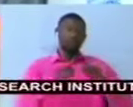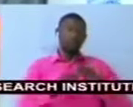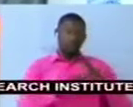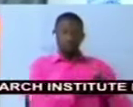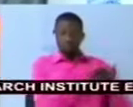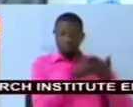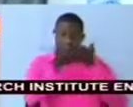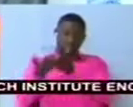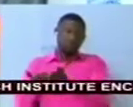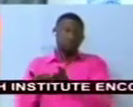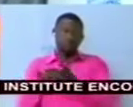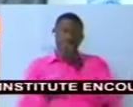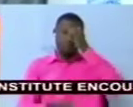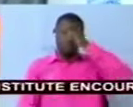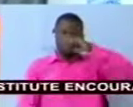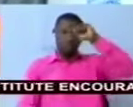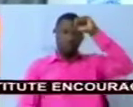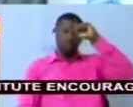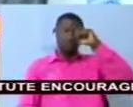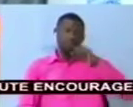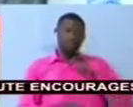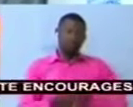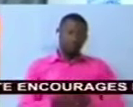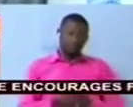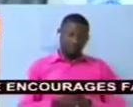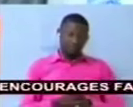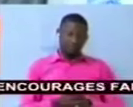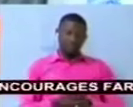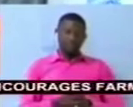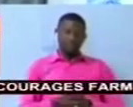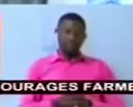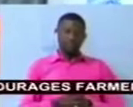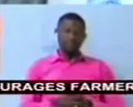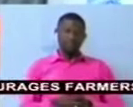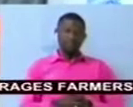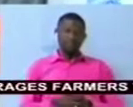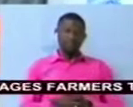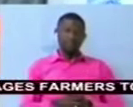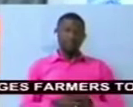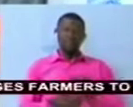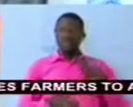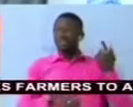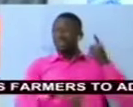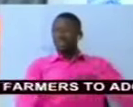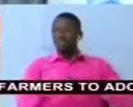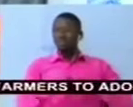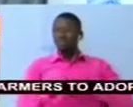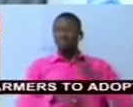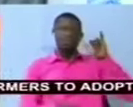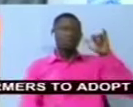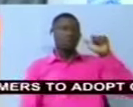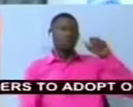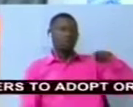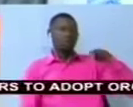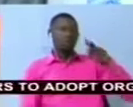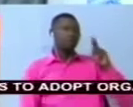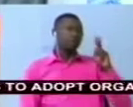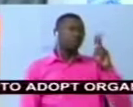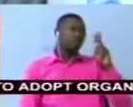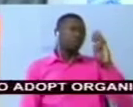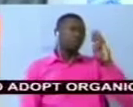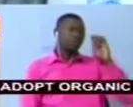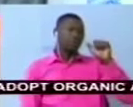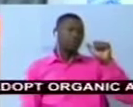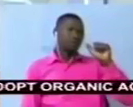over us to the police. Wana boba Yankuba modon IG. Then I think Yankuba was the IGP. Yankuba who?